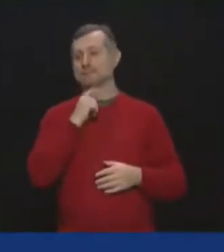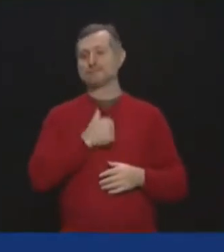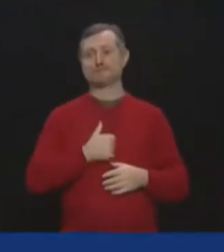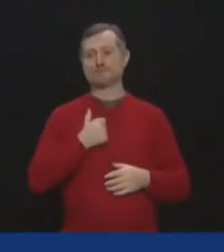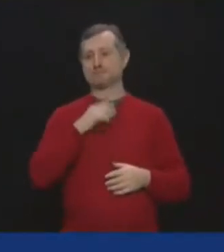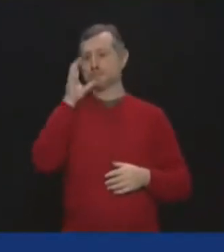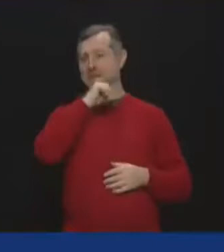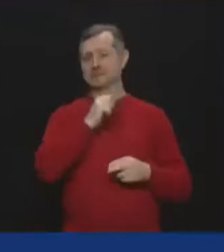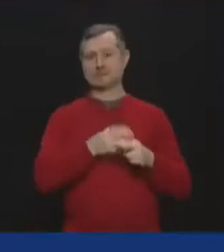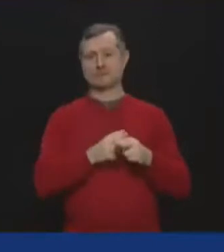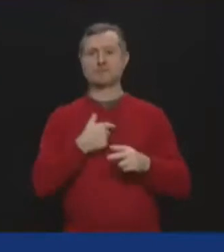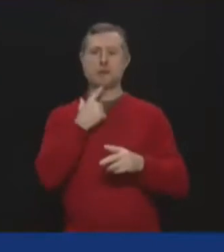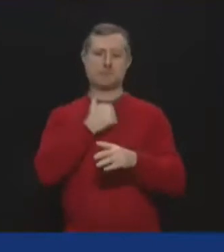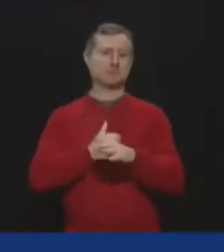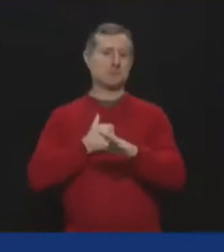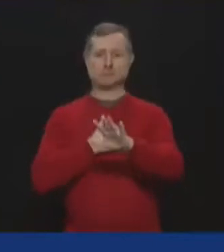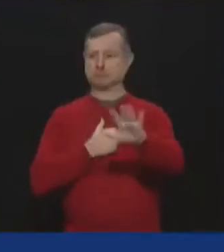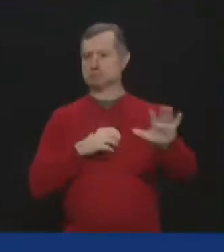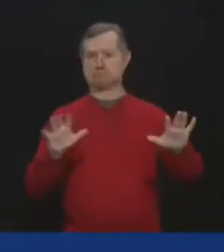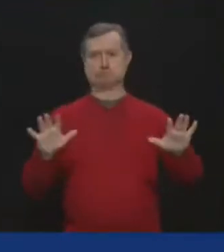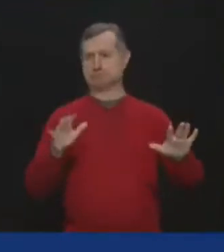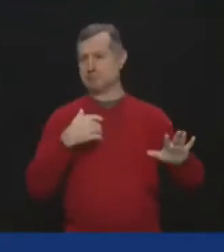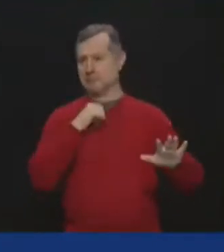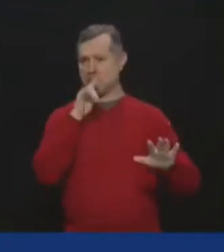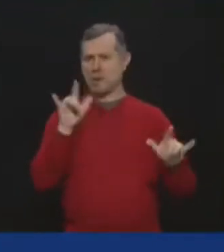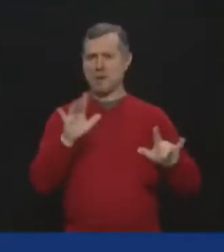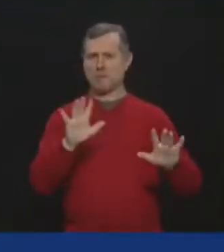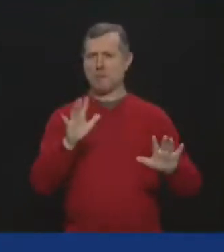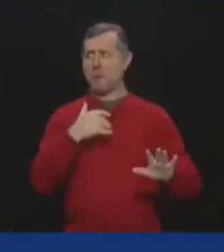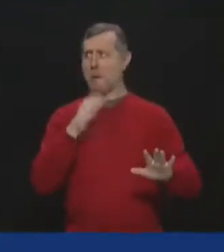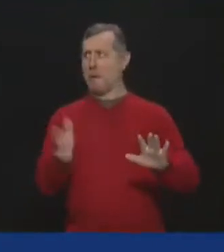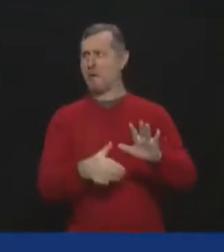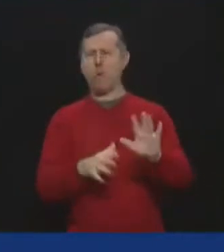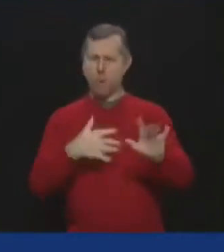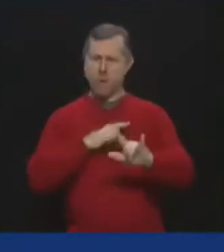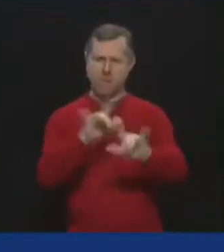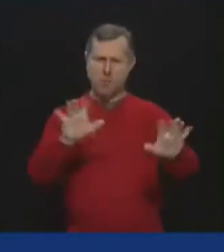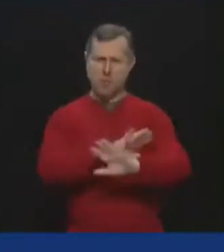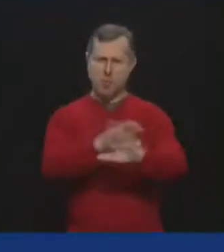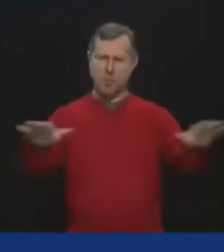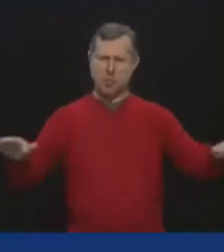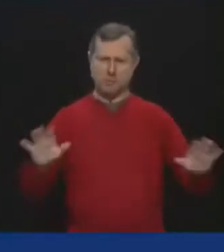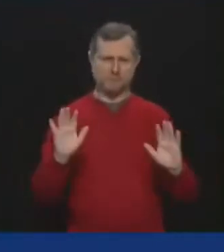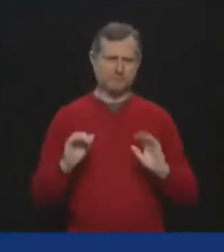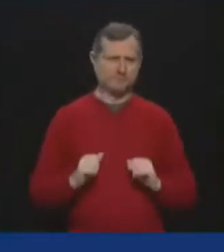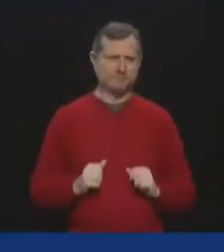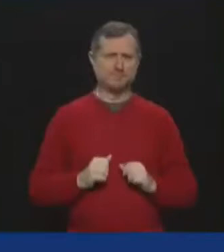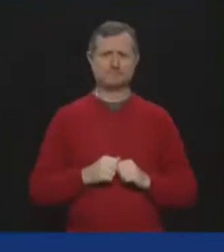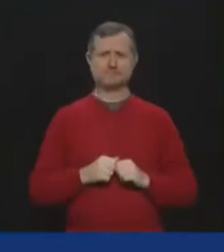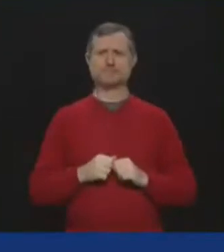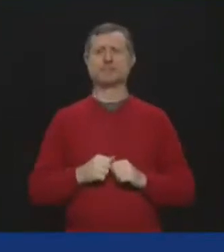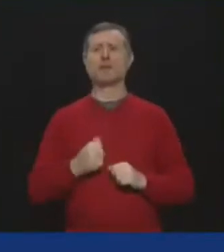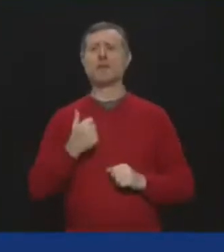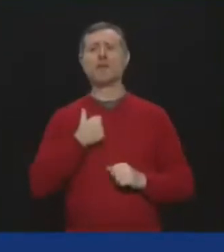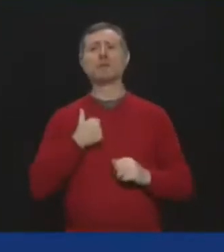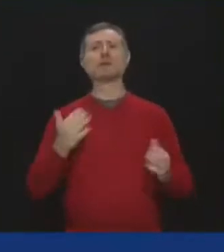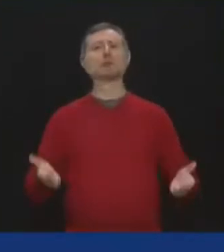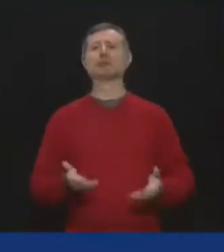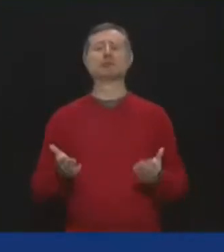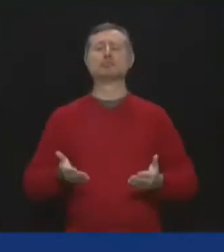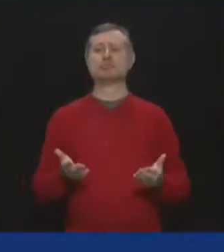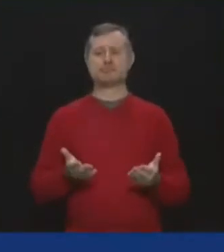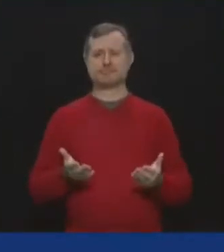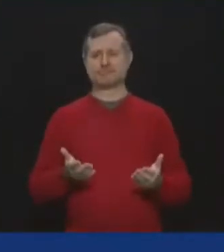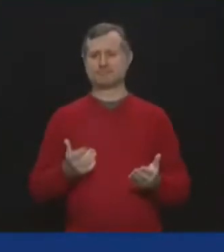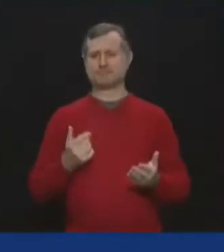didn't love you. It's just because you're not on the list, but doesn't mean we don't love you. So, I'm also here to